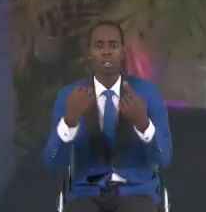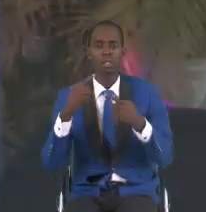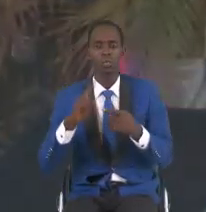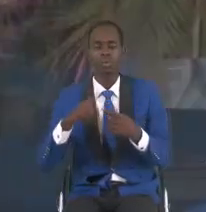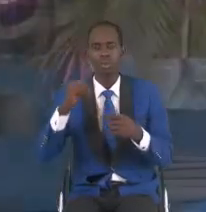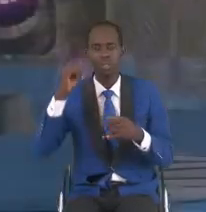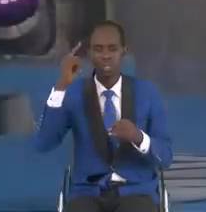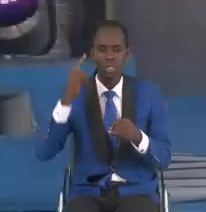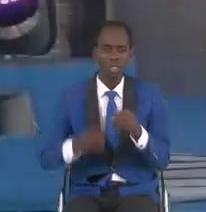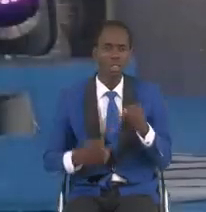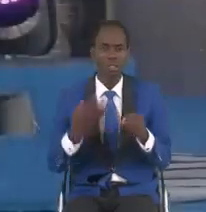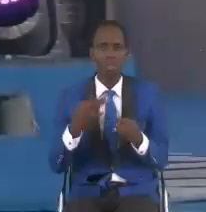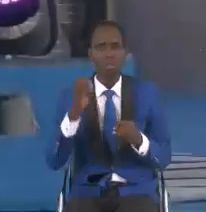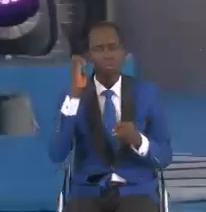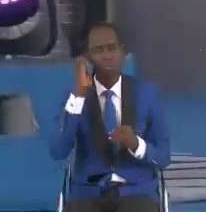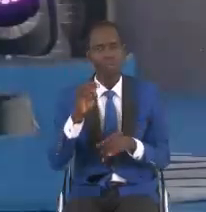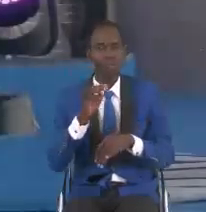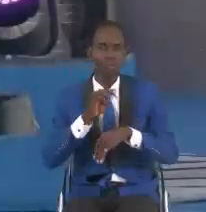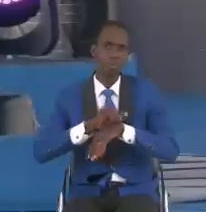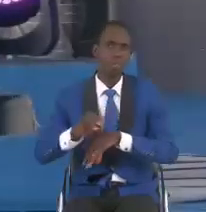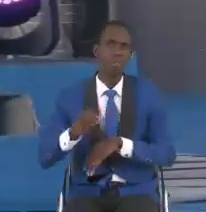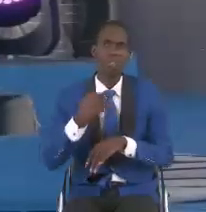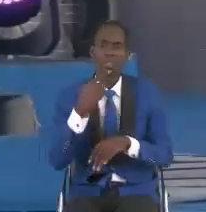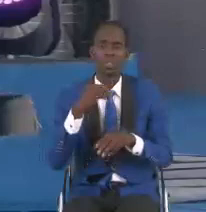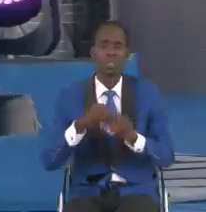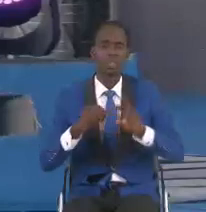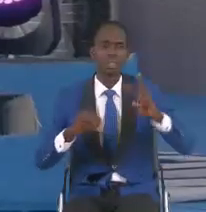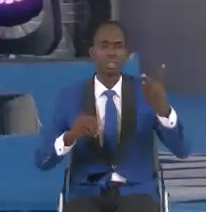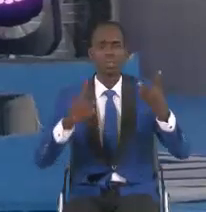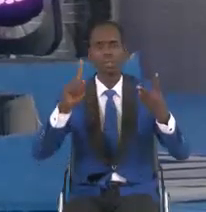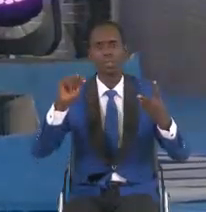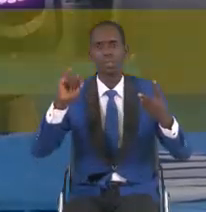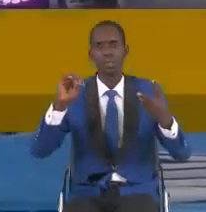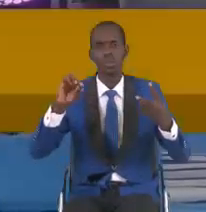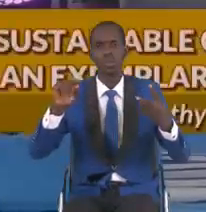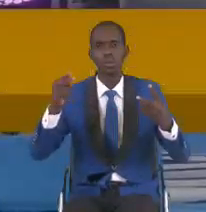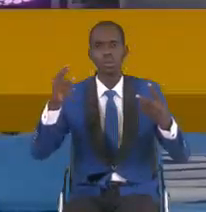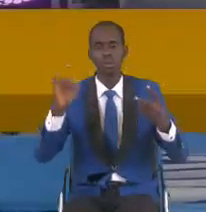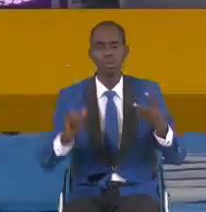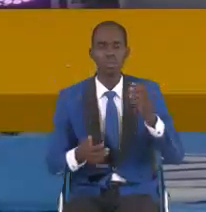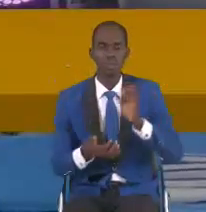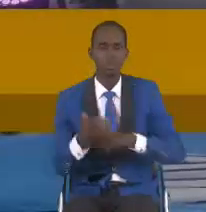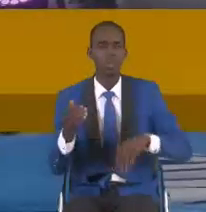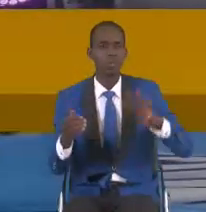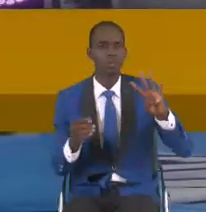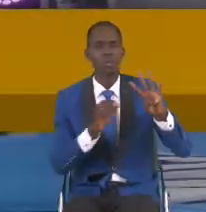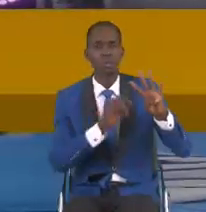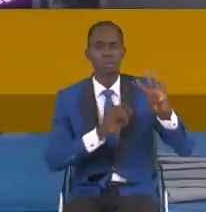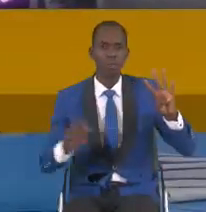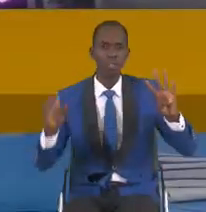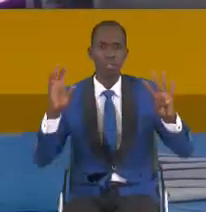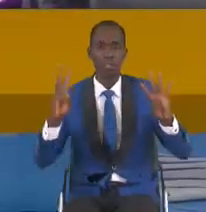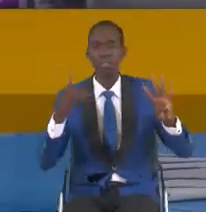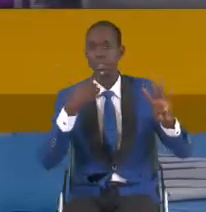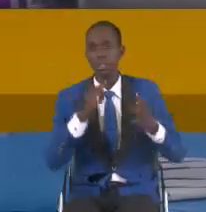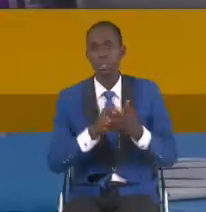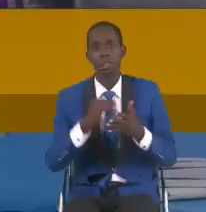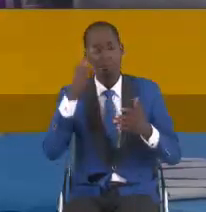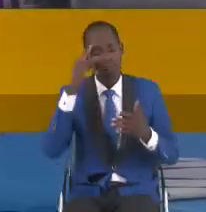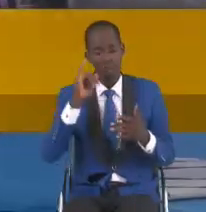ministry. And he says in 2 Timothy chapter 4, verse 6, for I am now